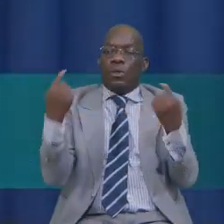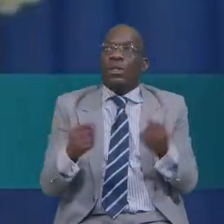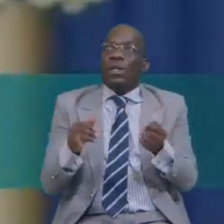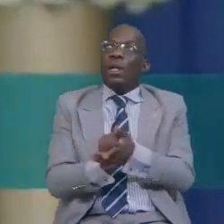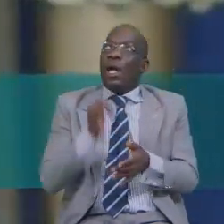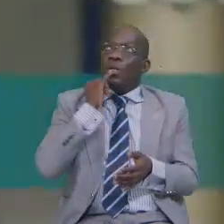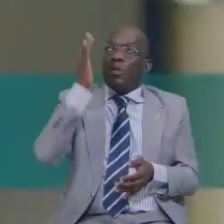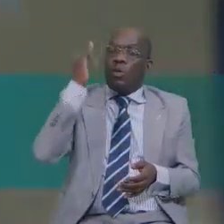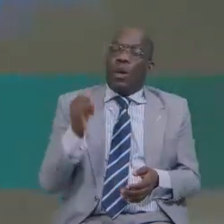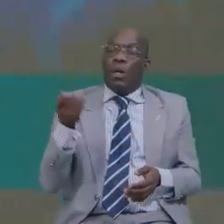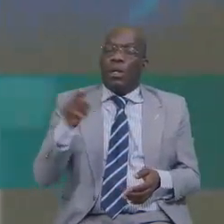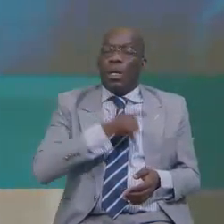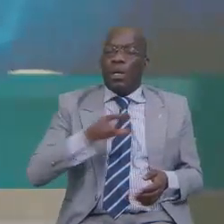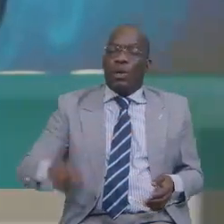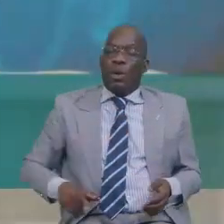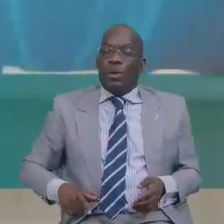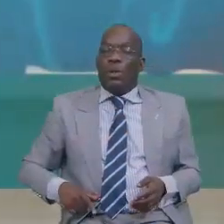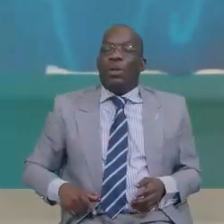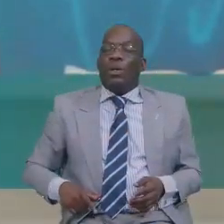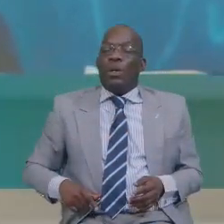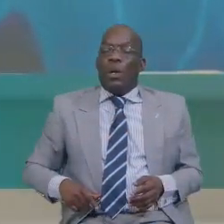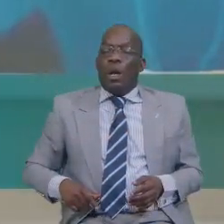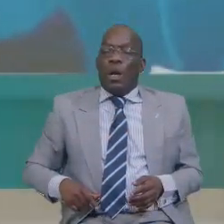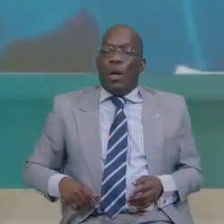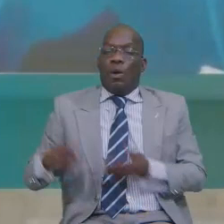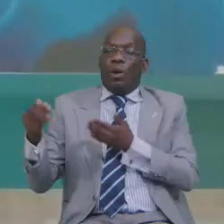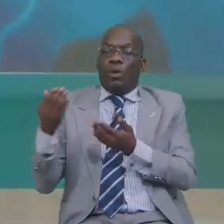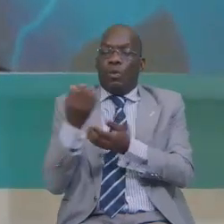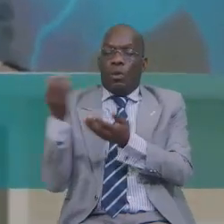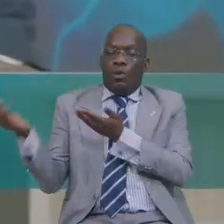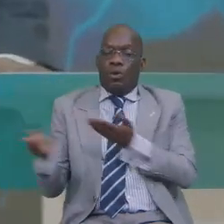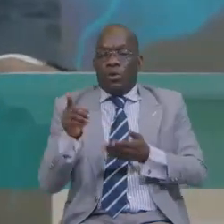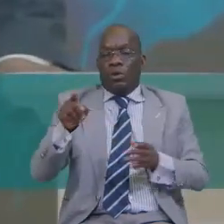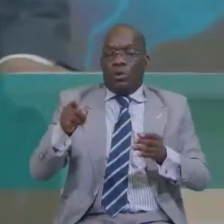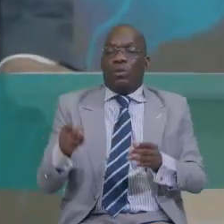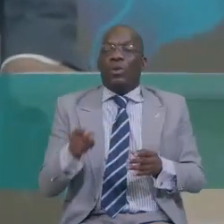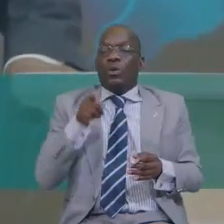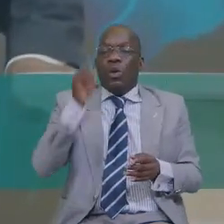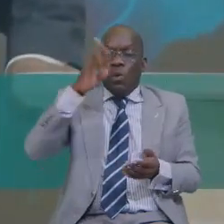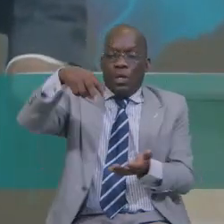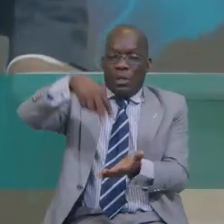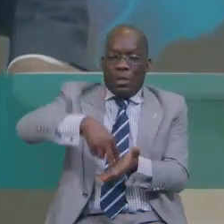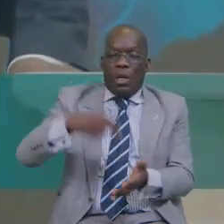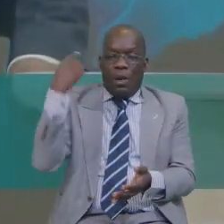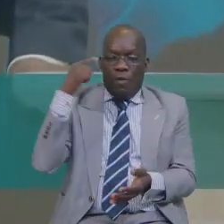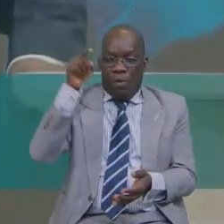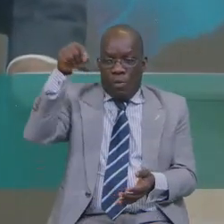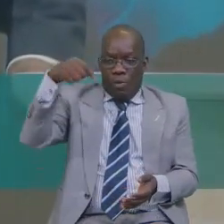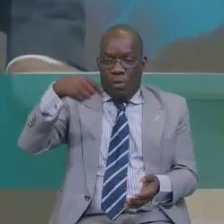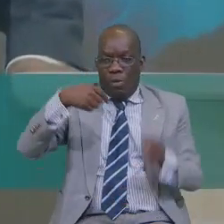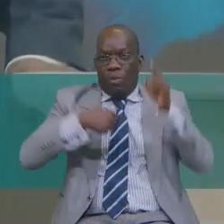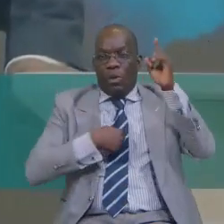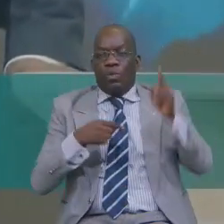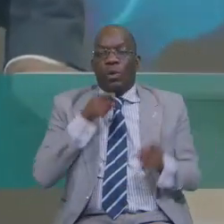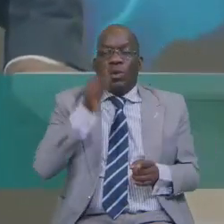the Lord laid hands on you and he said, you will stand for me. You will be